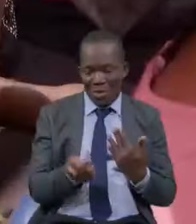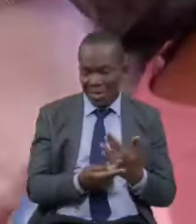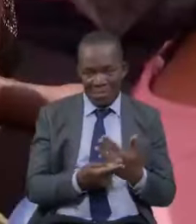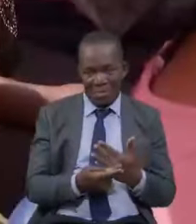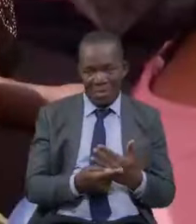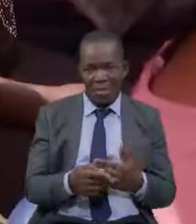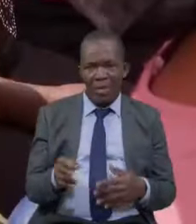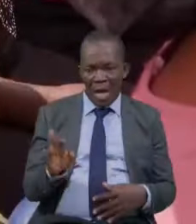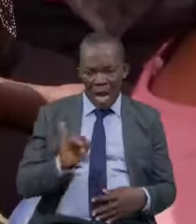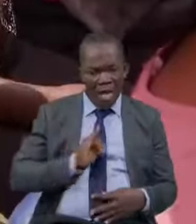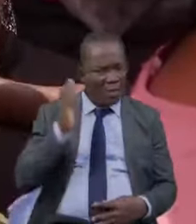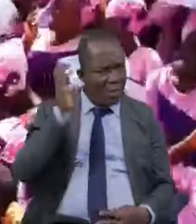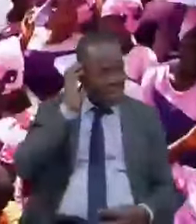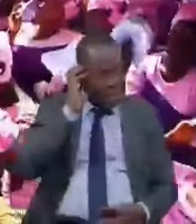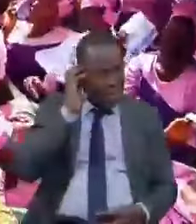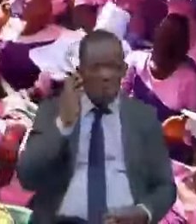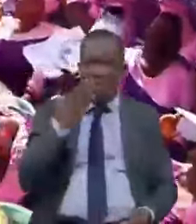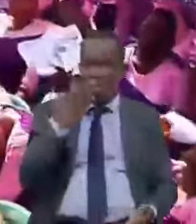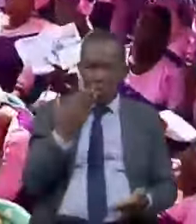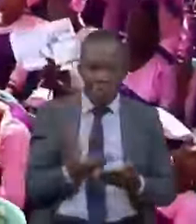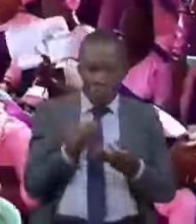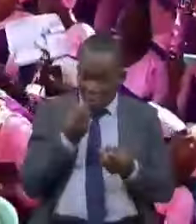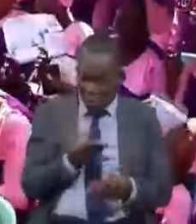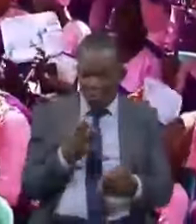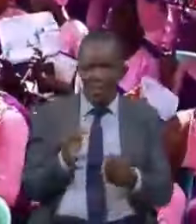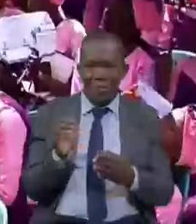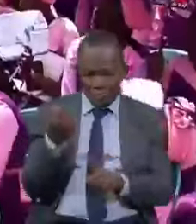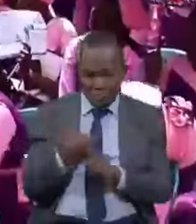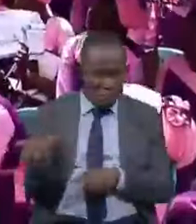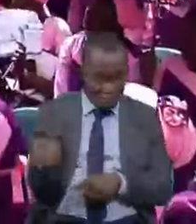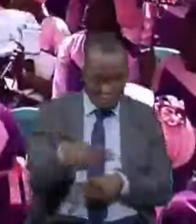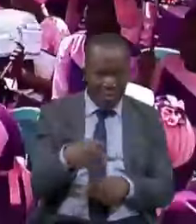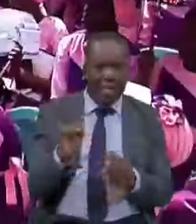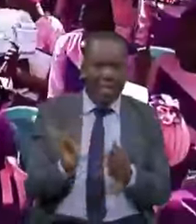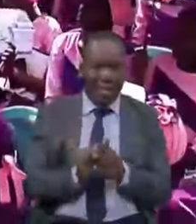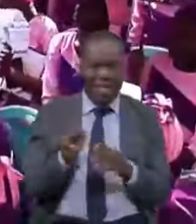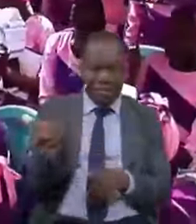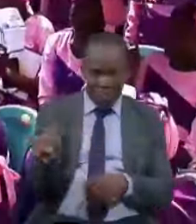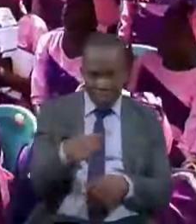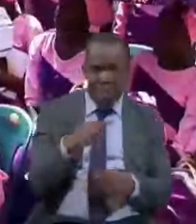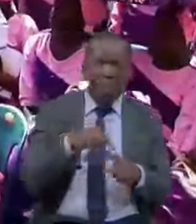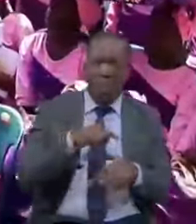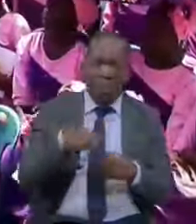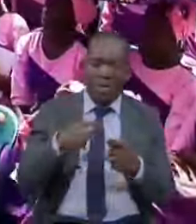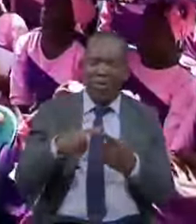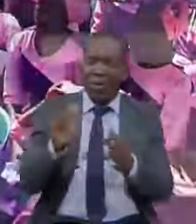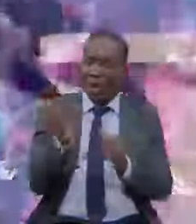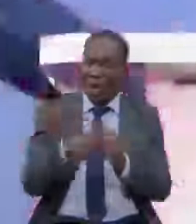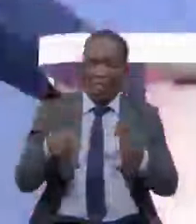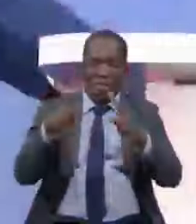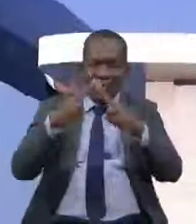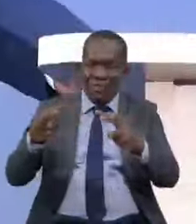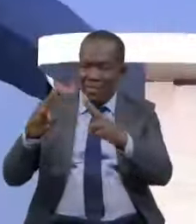you. Amen. That you go to all the towns, all the villages, all the